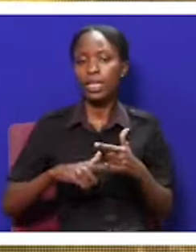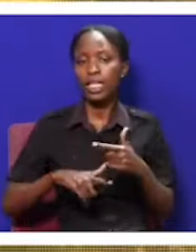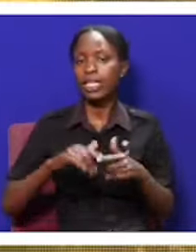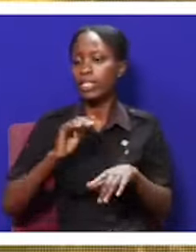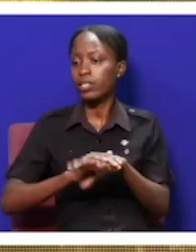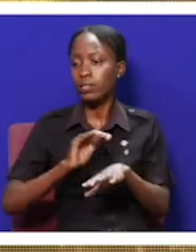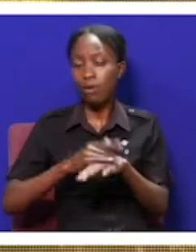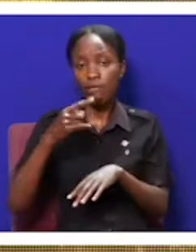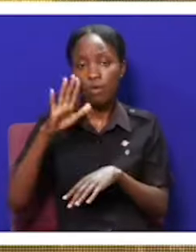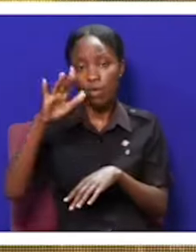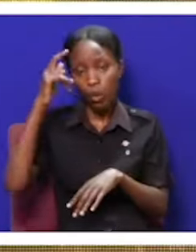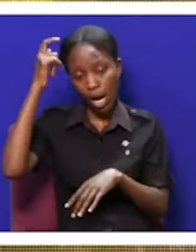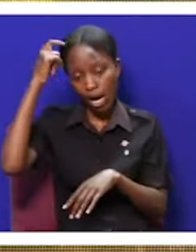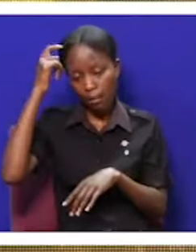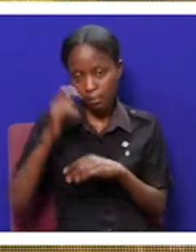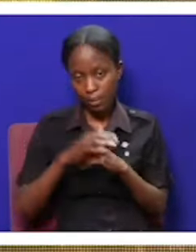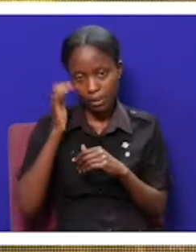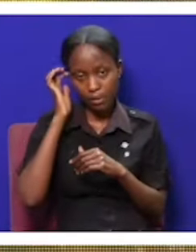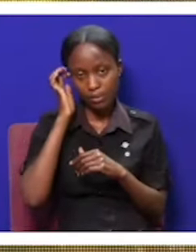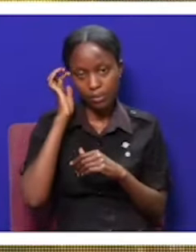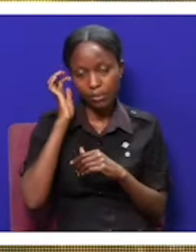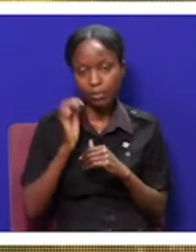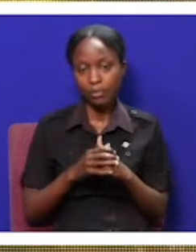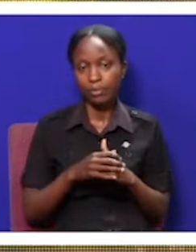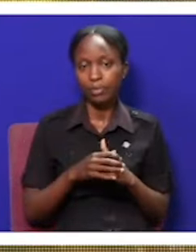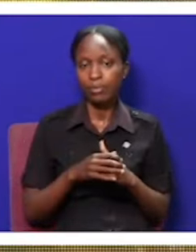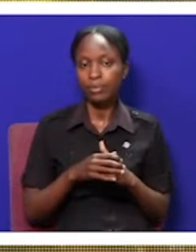your age nowadays, even as we read in social media, many